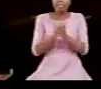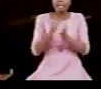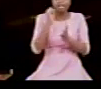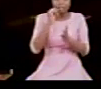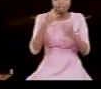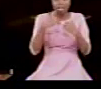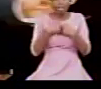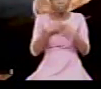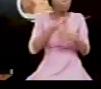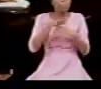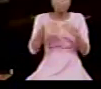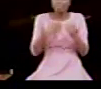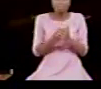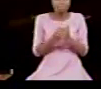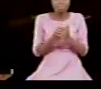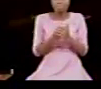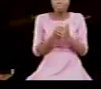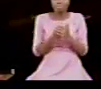had.